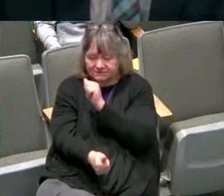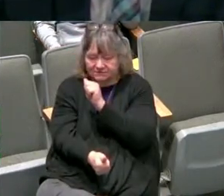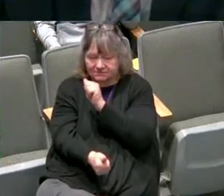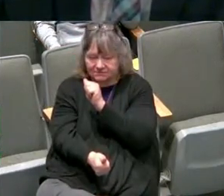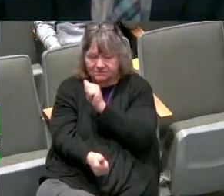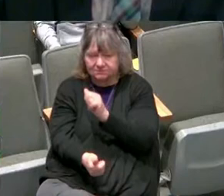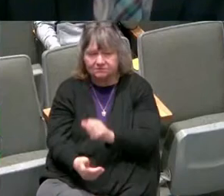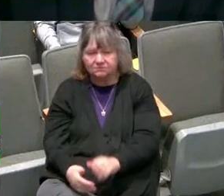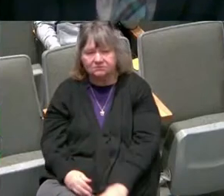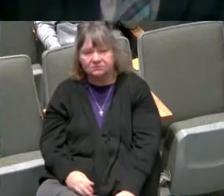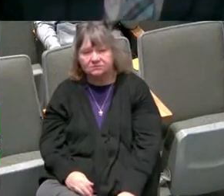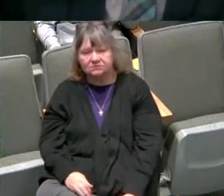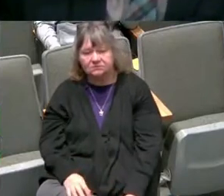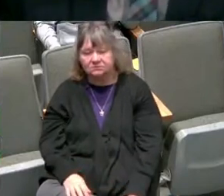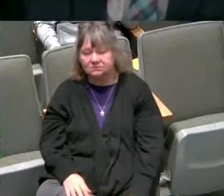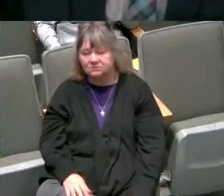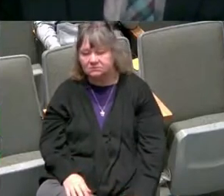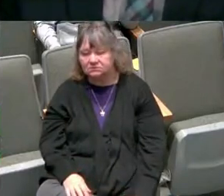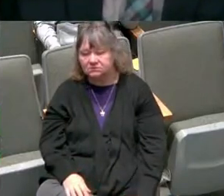passes